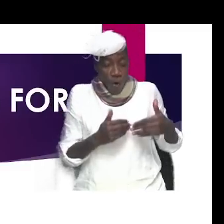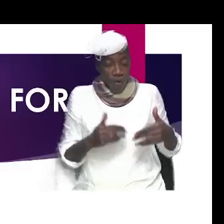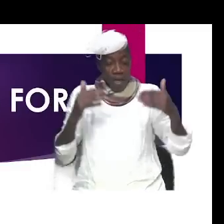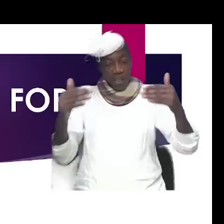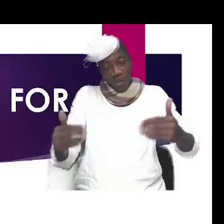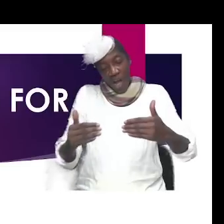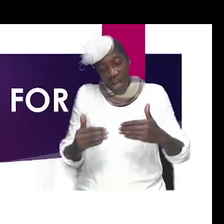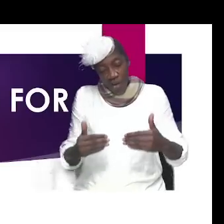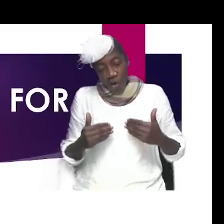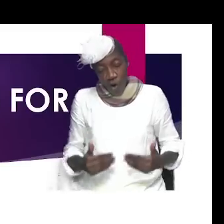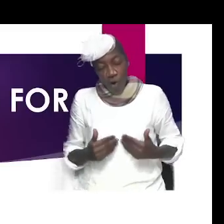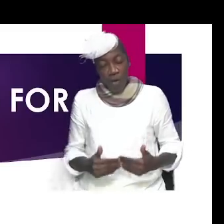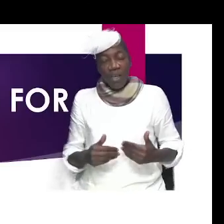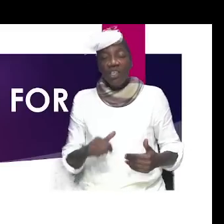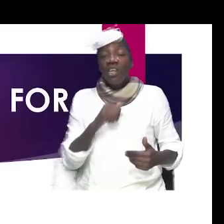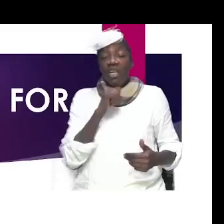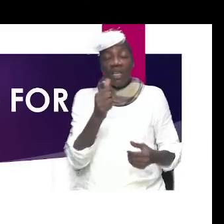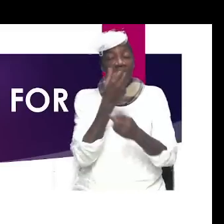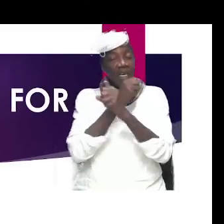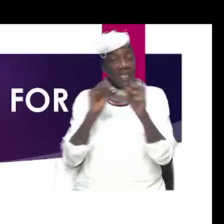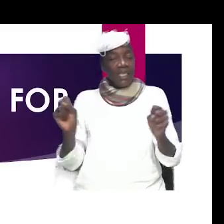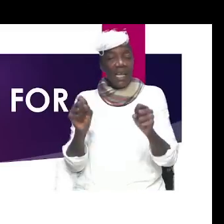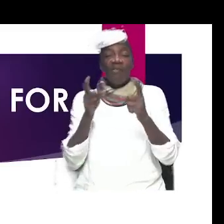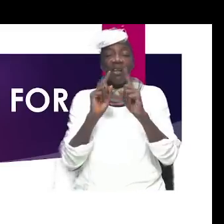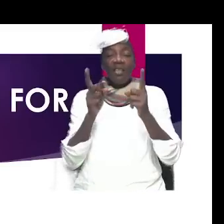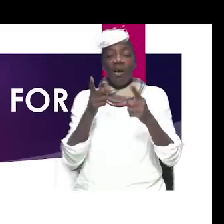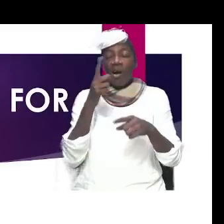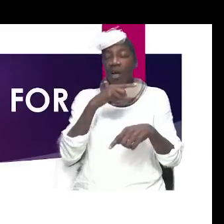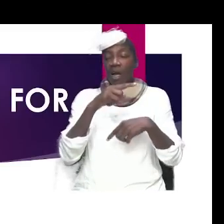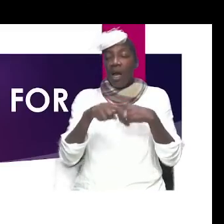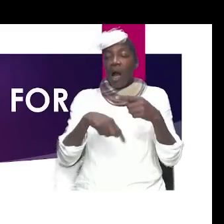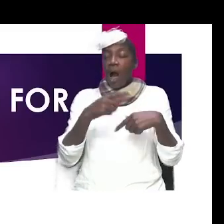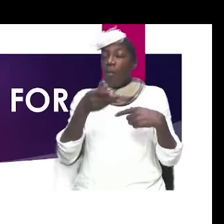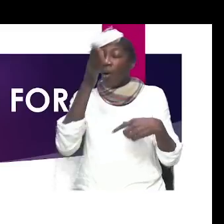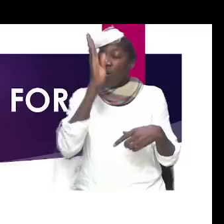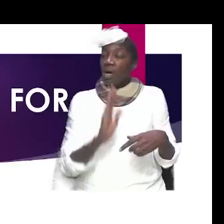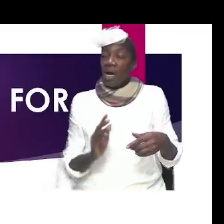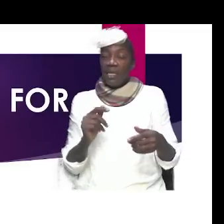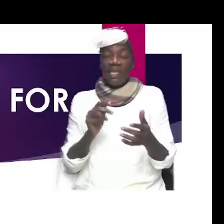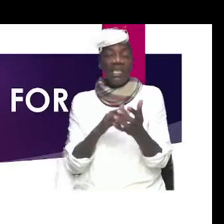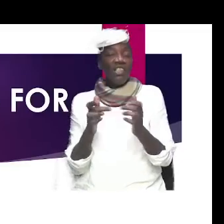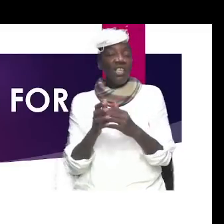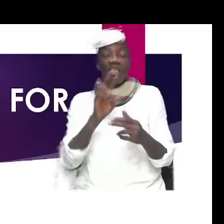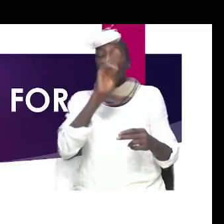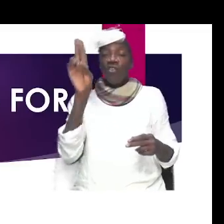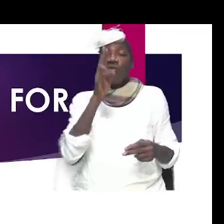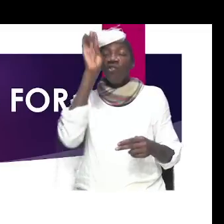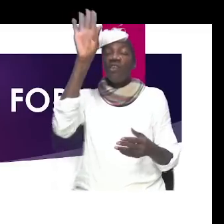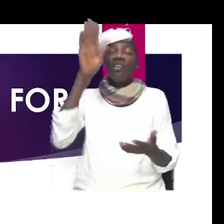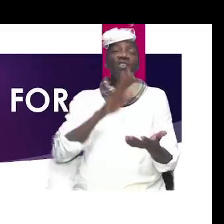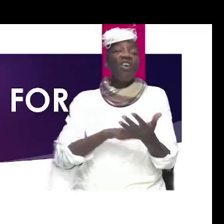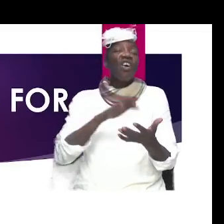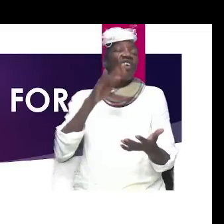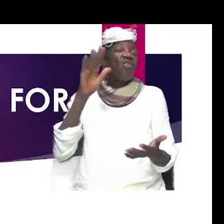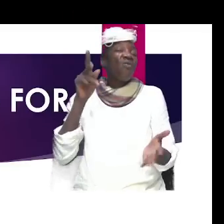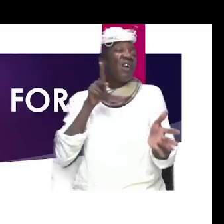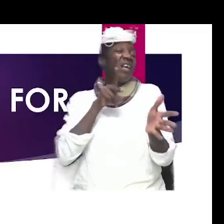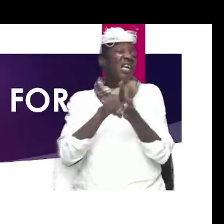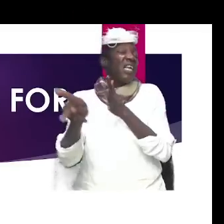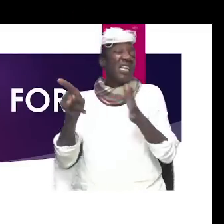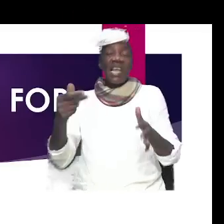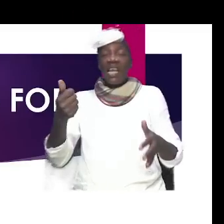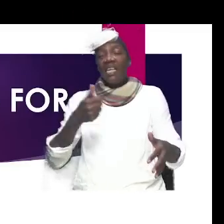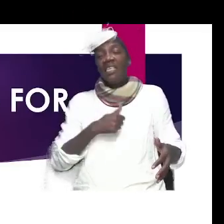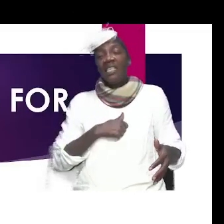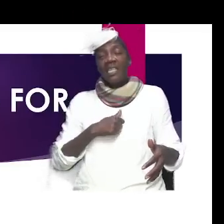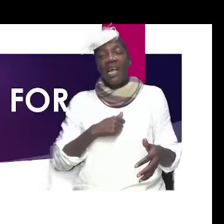and you talk to them about God and so forth. And you step out of that place and you say, Jesus, use it for your glory. Make self be slain. Every time